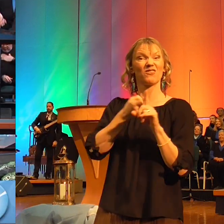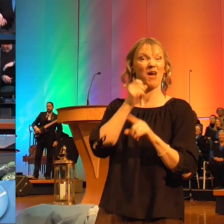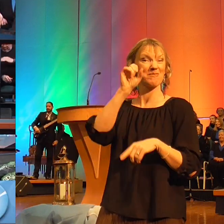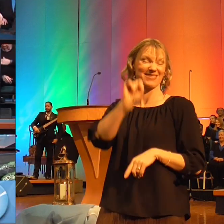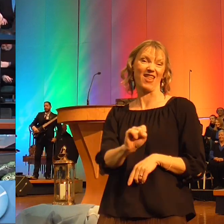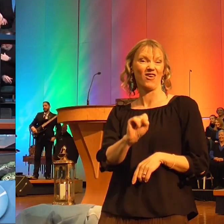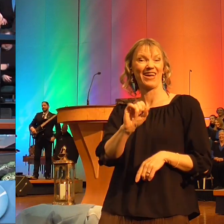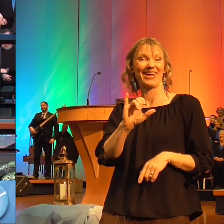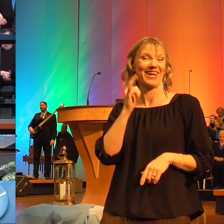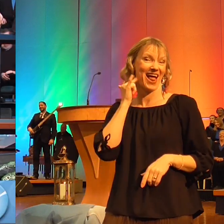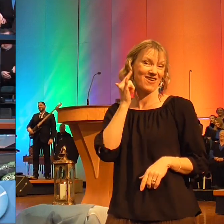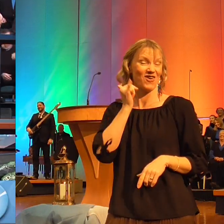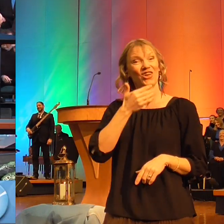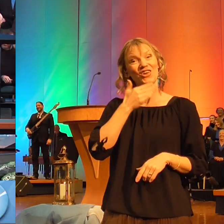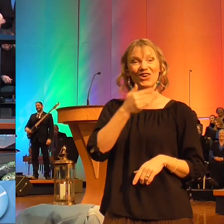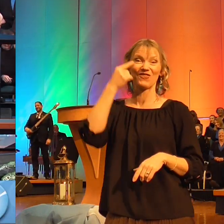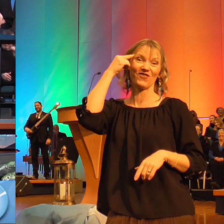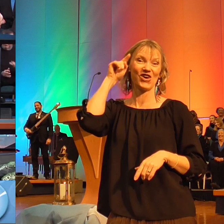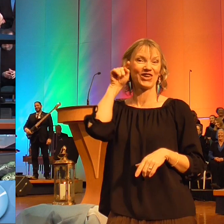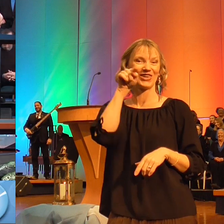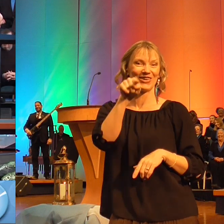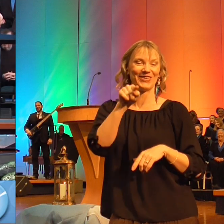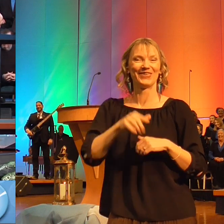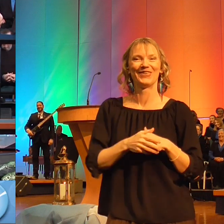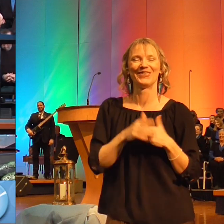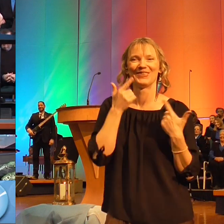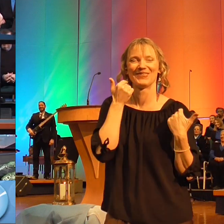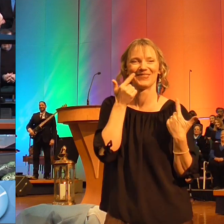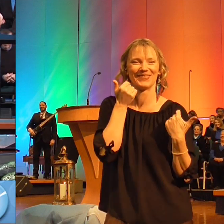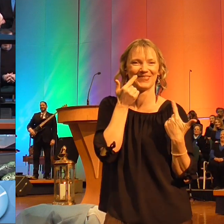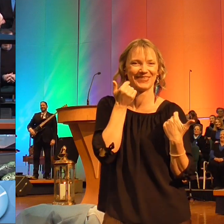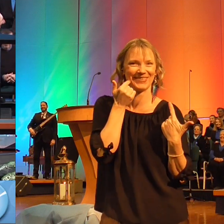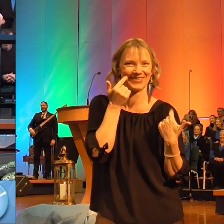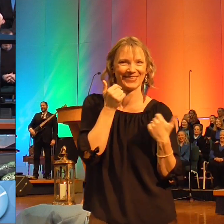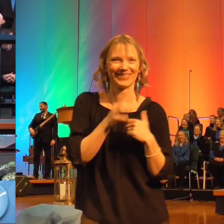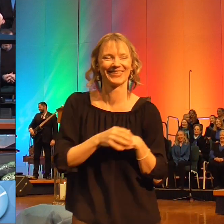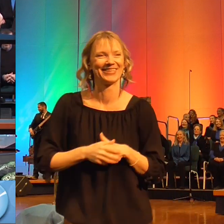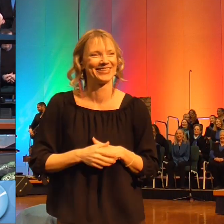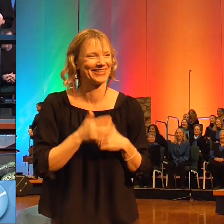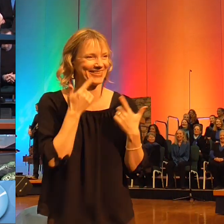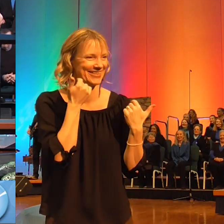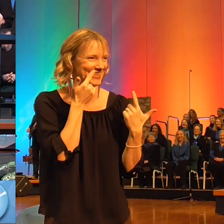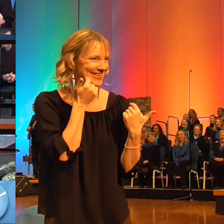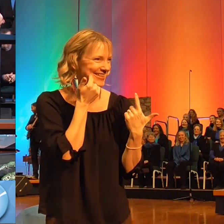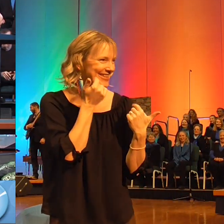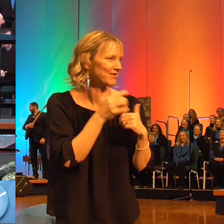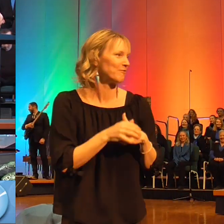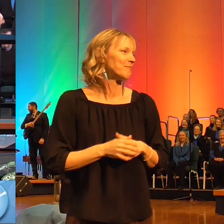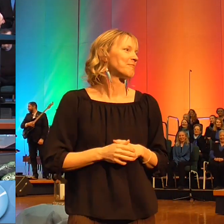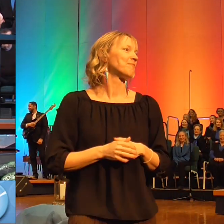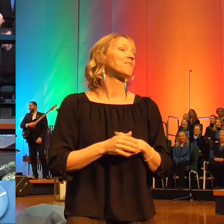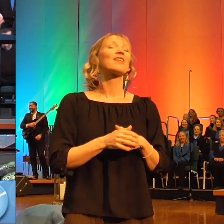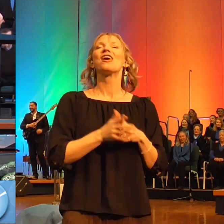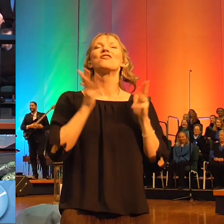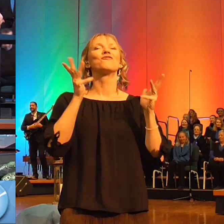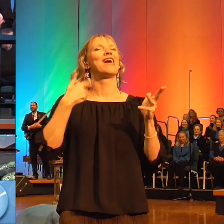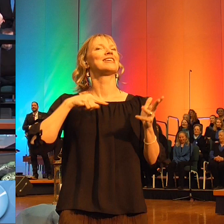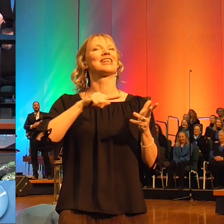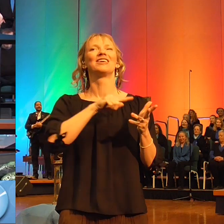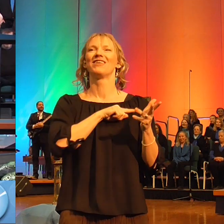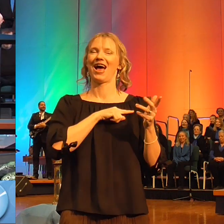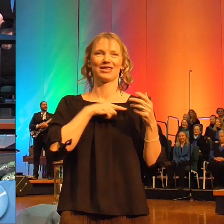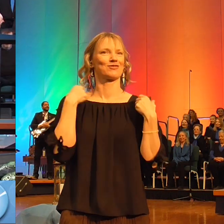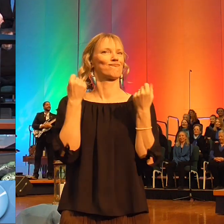you. Yeah. But the rest of us trudged out in